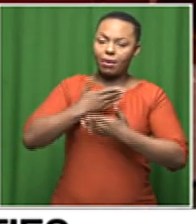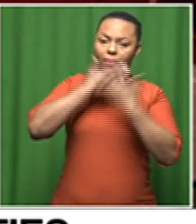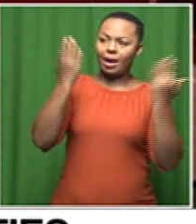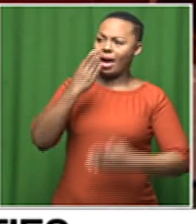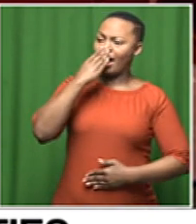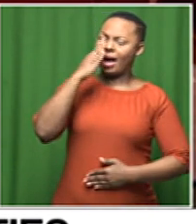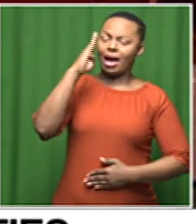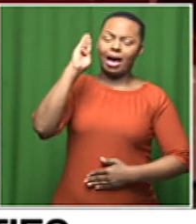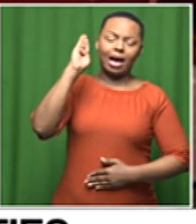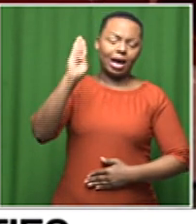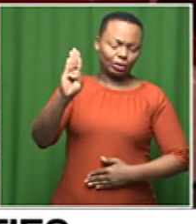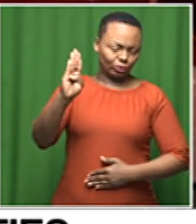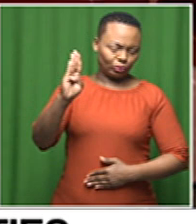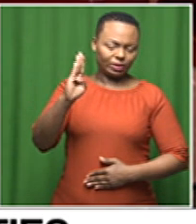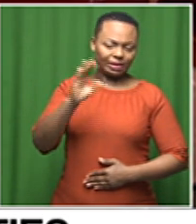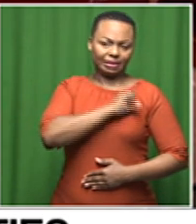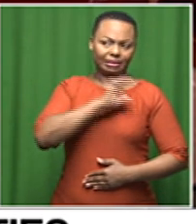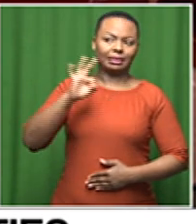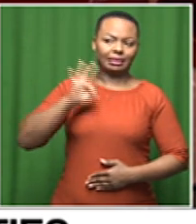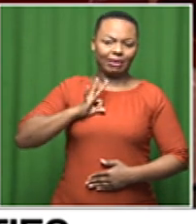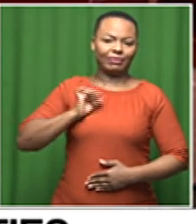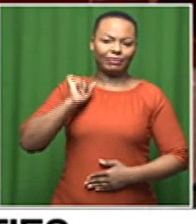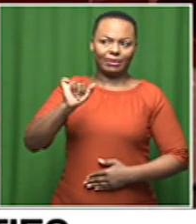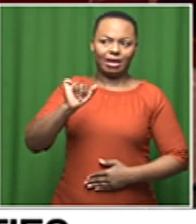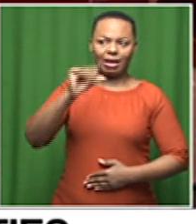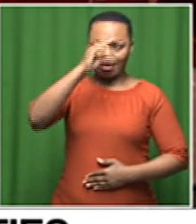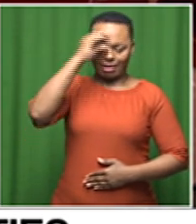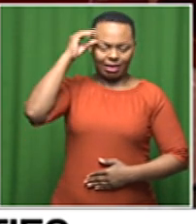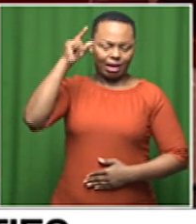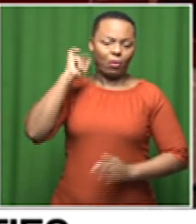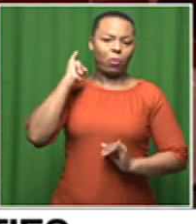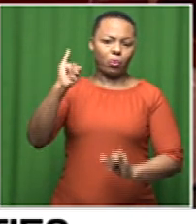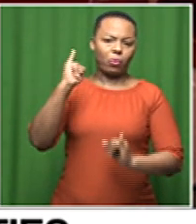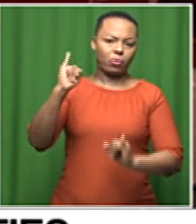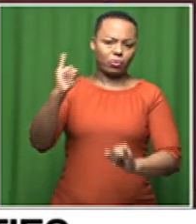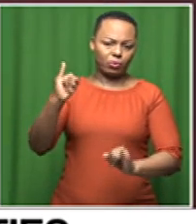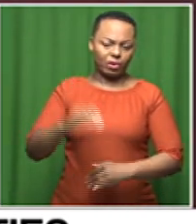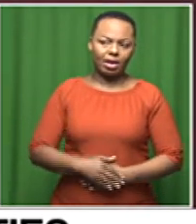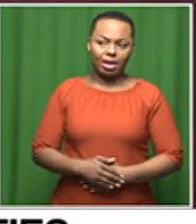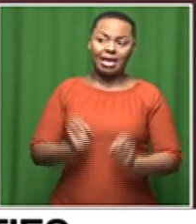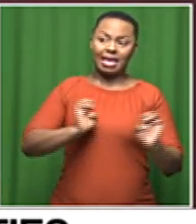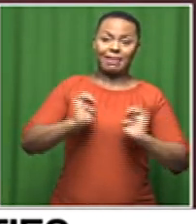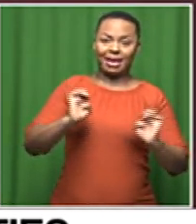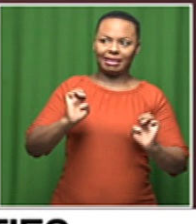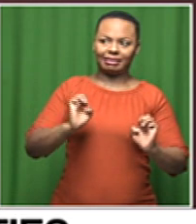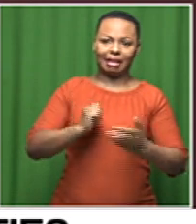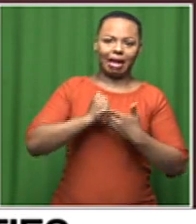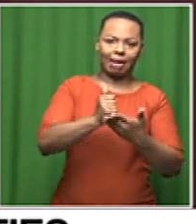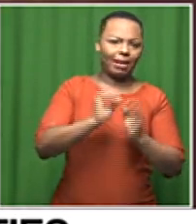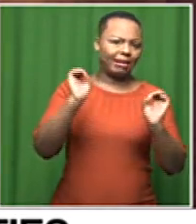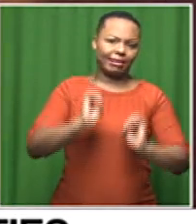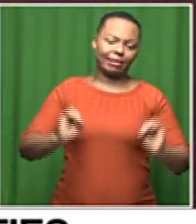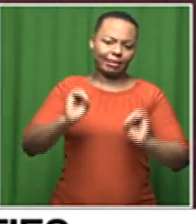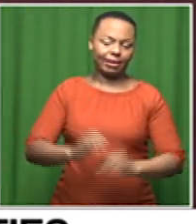by unfriendly staff, and it resulted in Lethabo not getting treated as an emergency patient. As we got